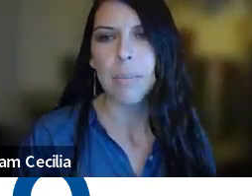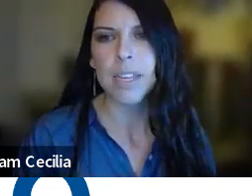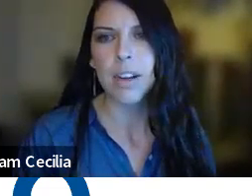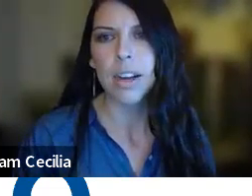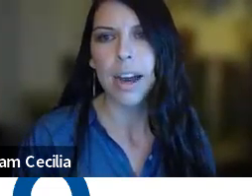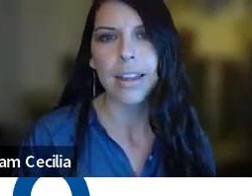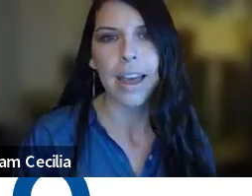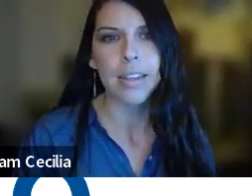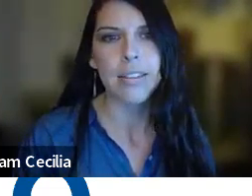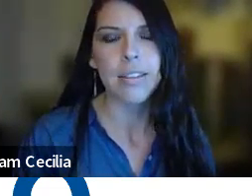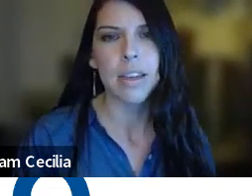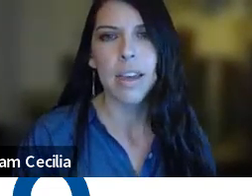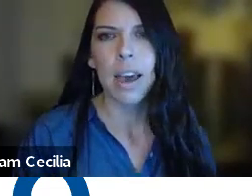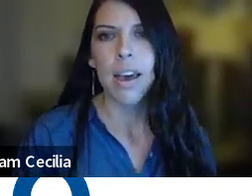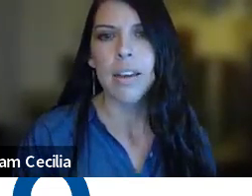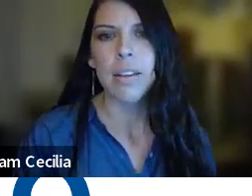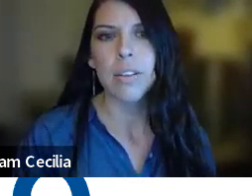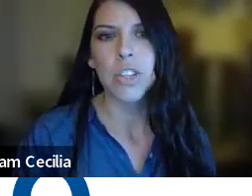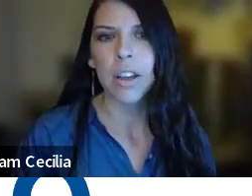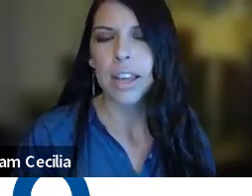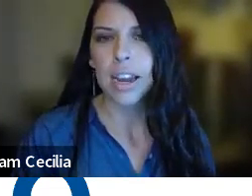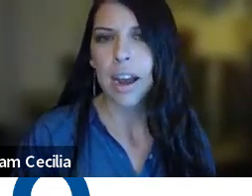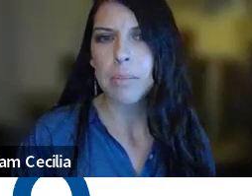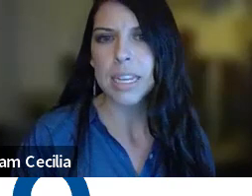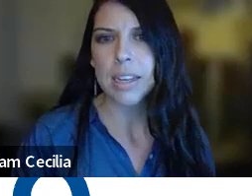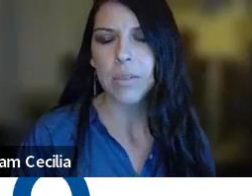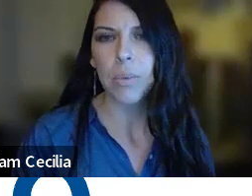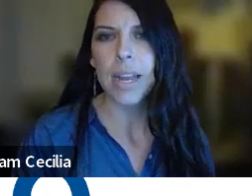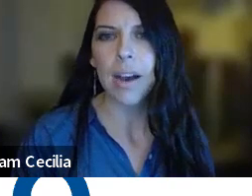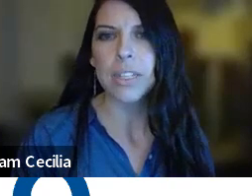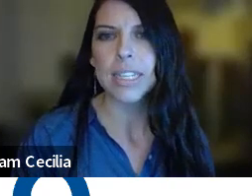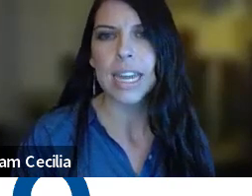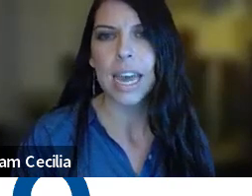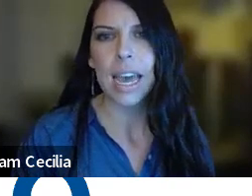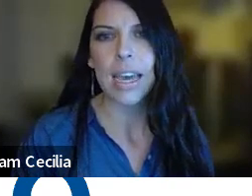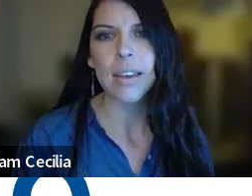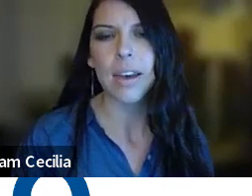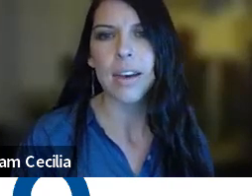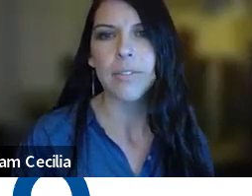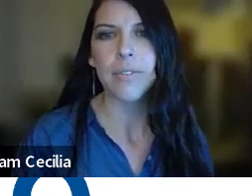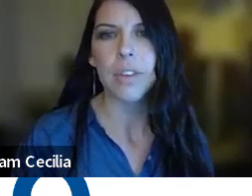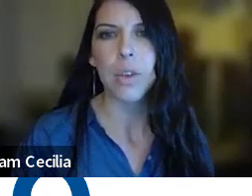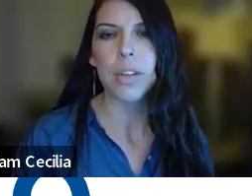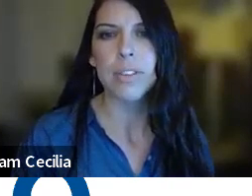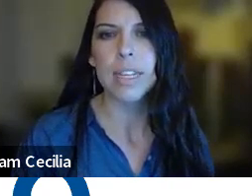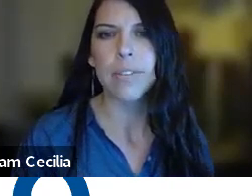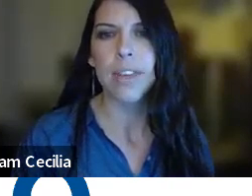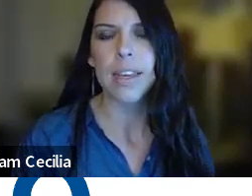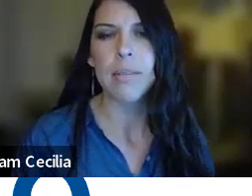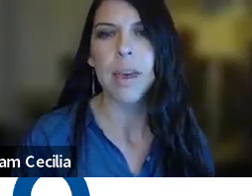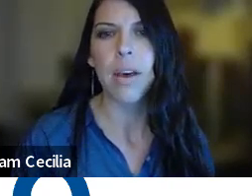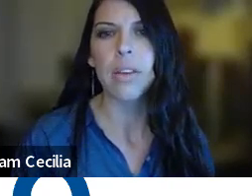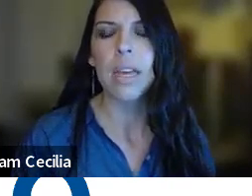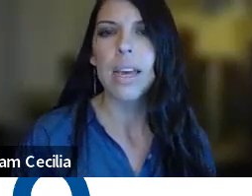to update our guidelines. Child care update went out today. You would have seen it